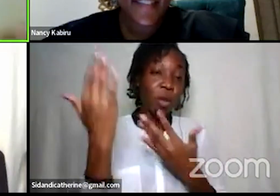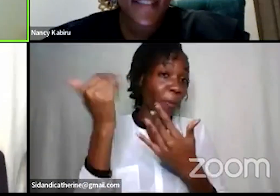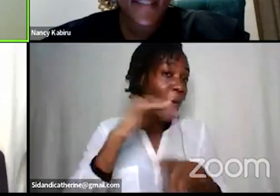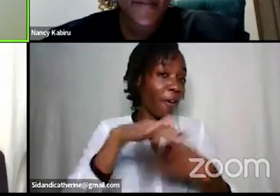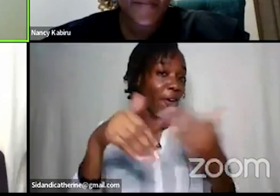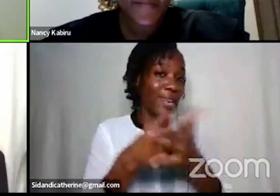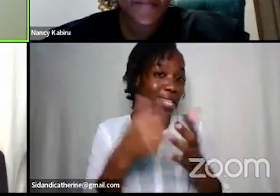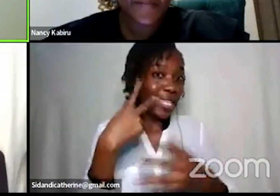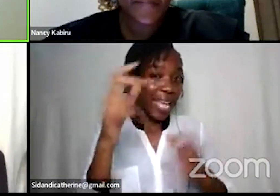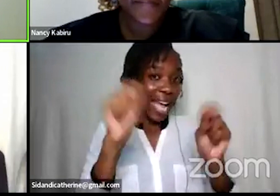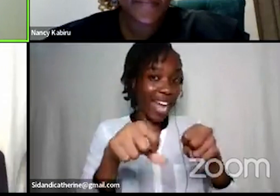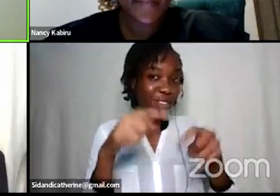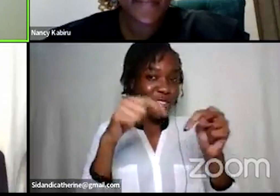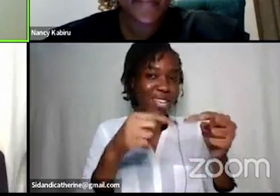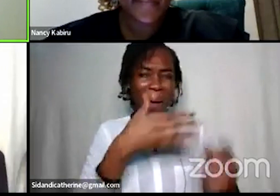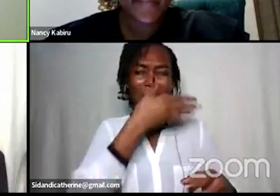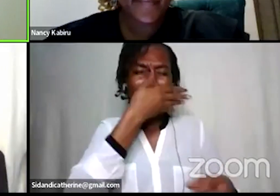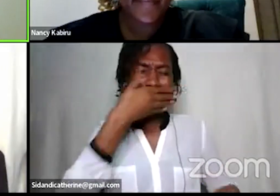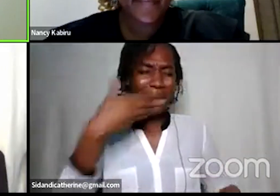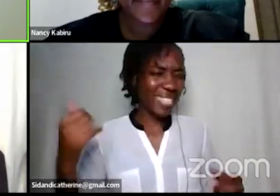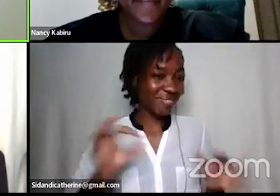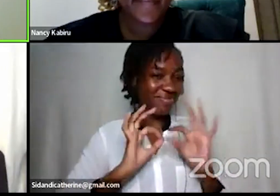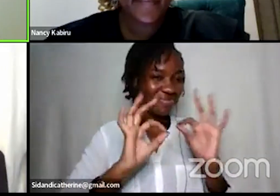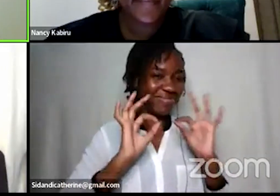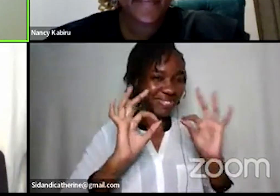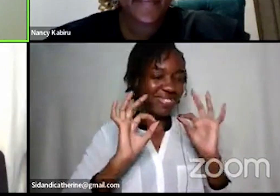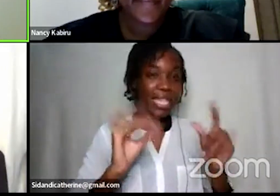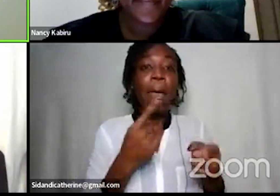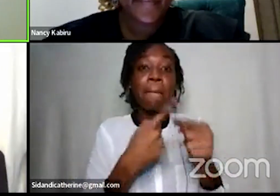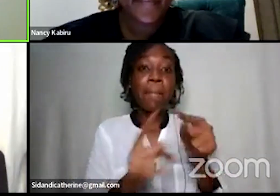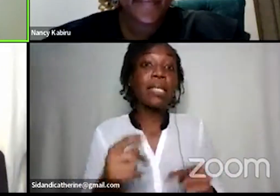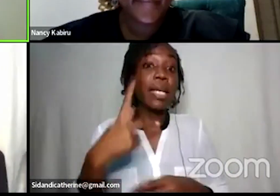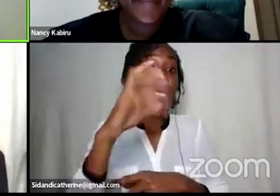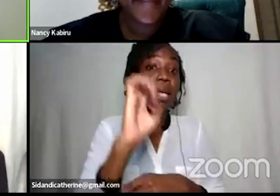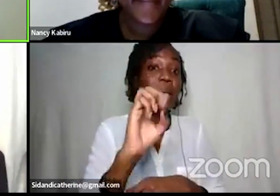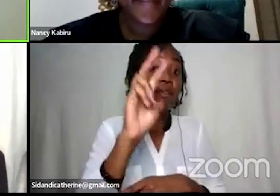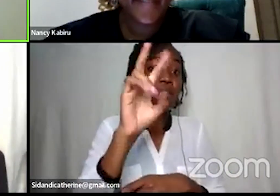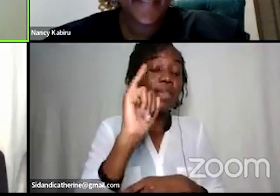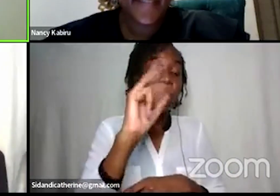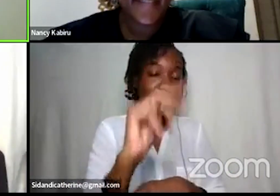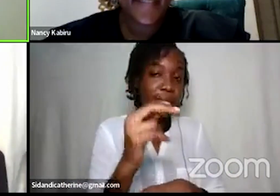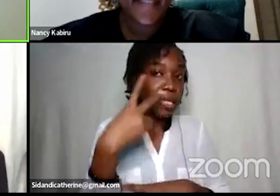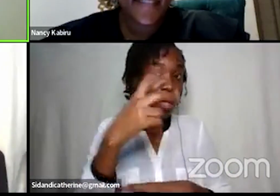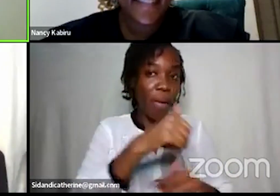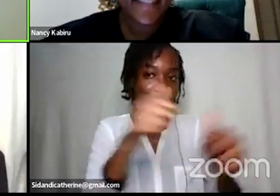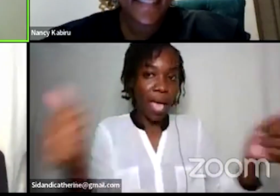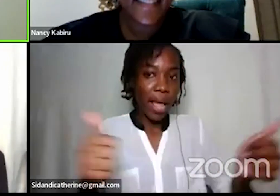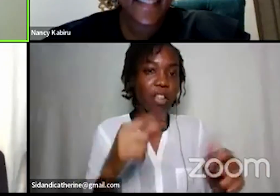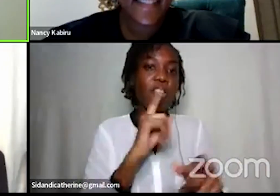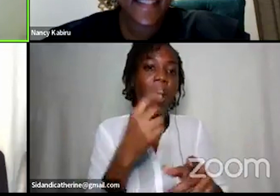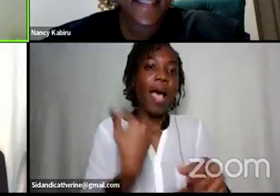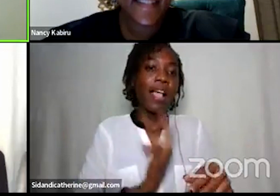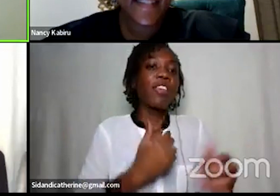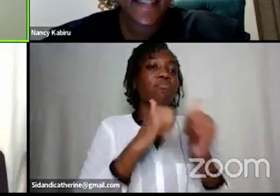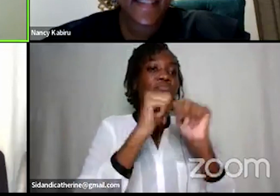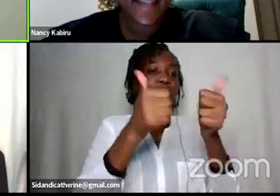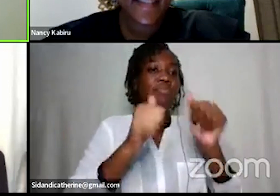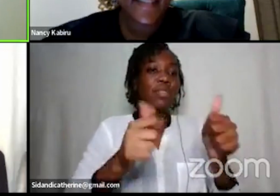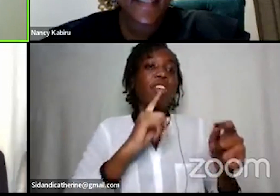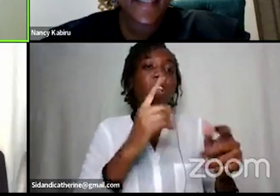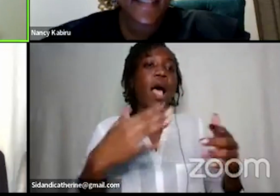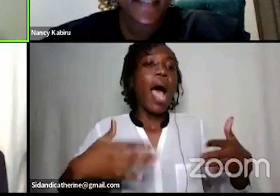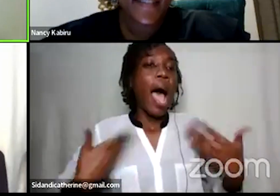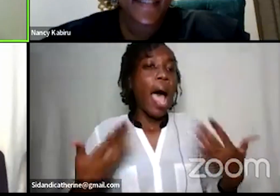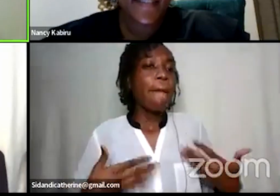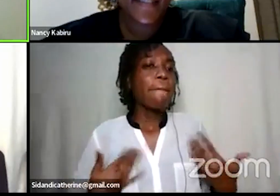I hope it's better today. I don't know. I can't see her, but Kevin can, so we are good. But nonetheless, we are happy to have you. This is Get It